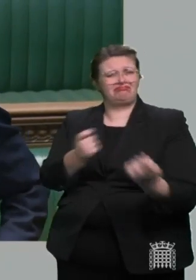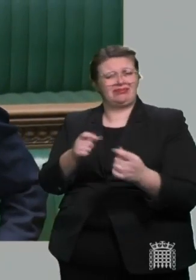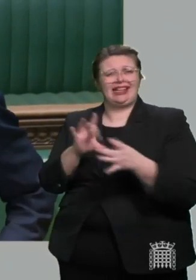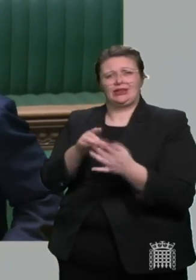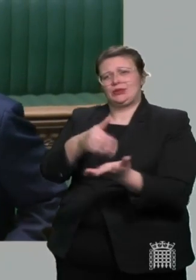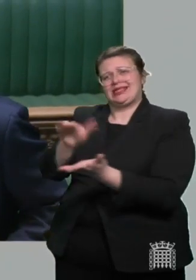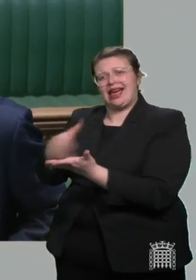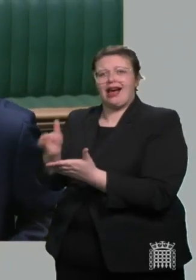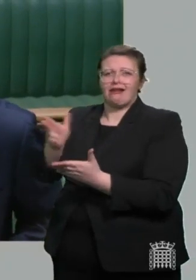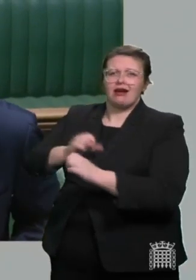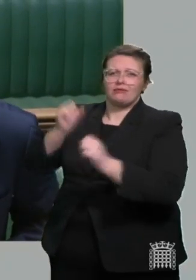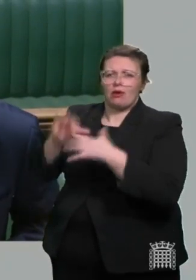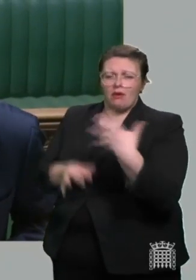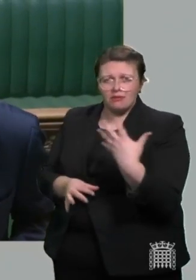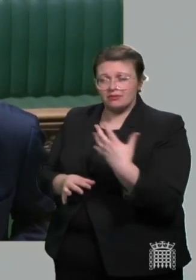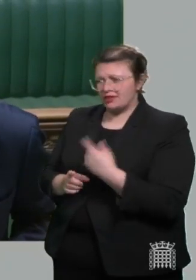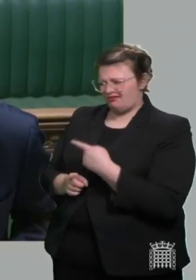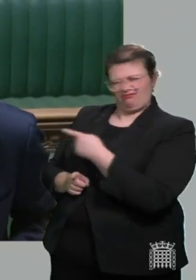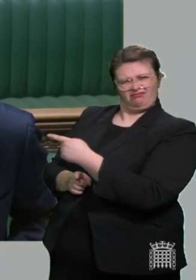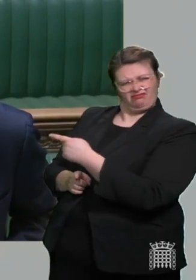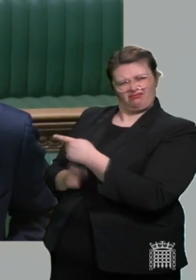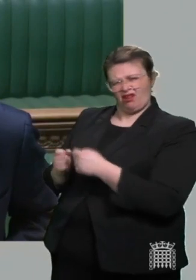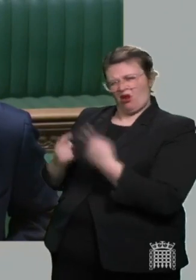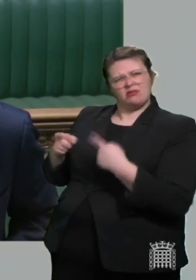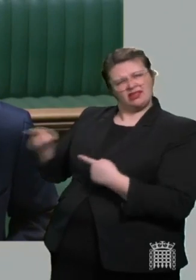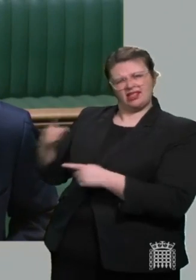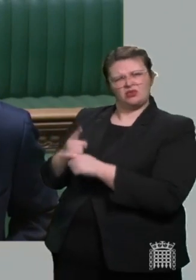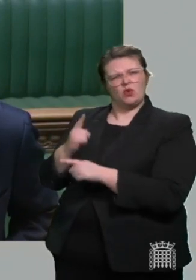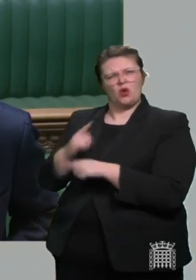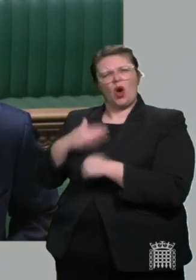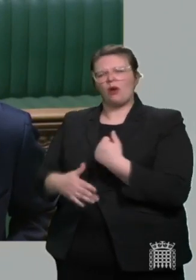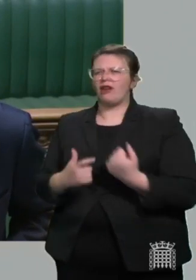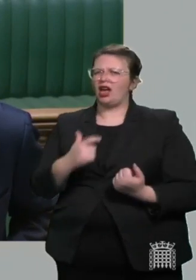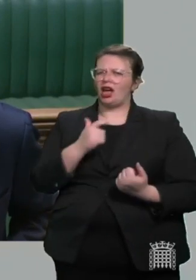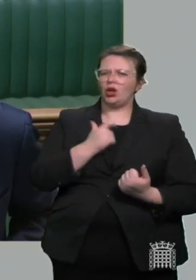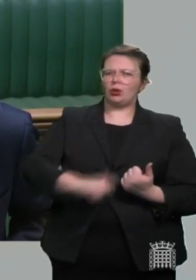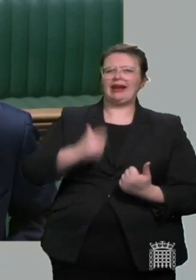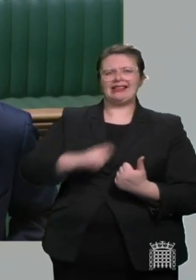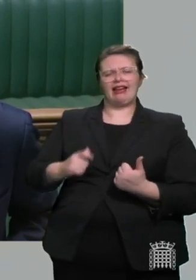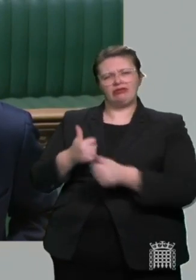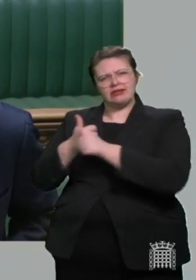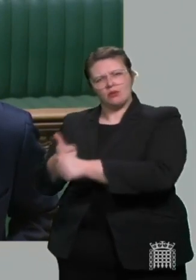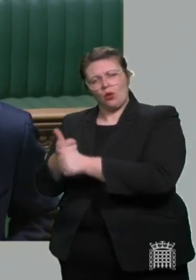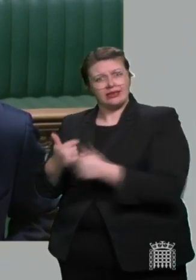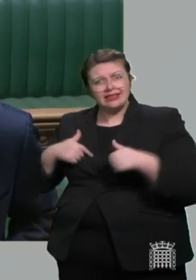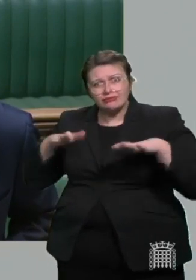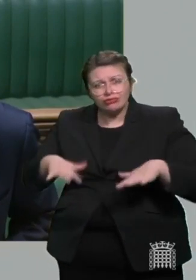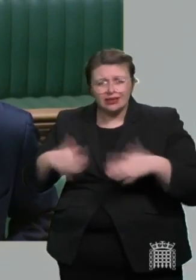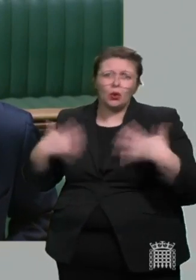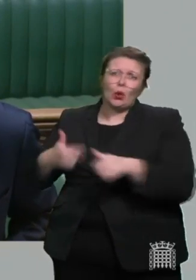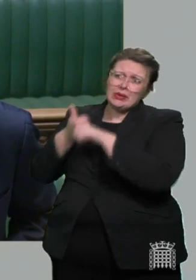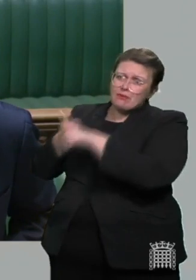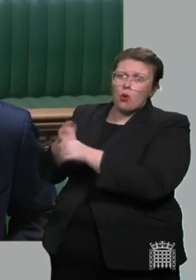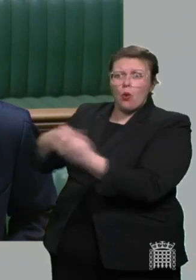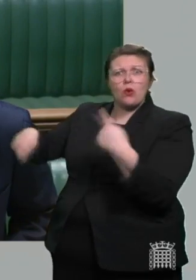humanitarian relief, Mr Speaker, and actually I think the people of this country can be hugely proud of what we are doing to support the people